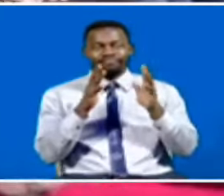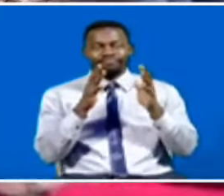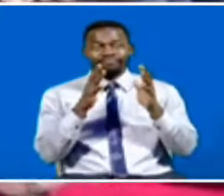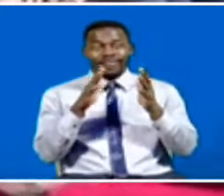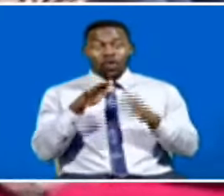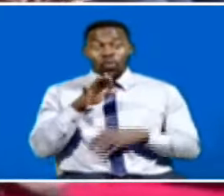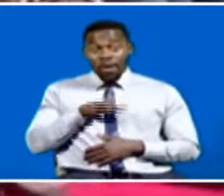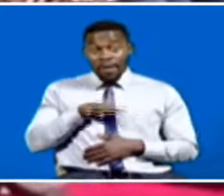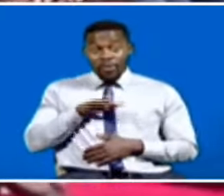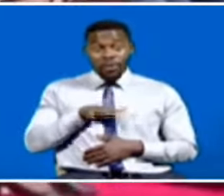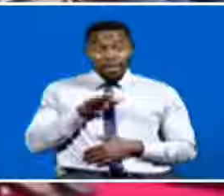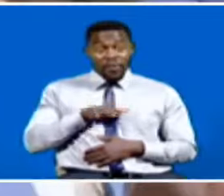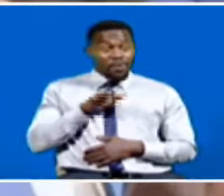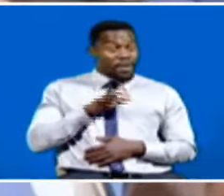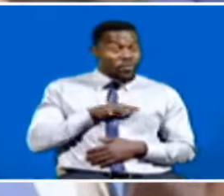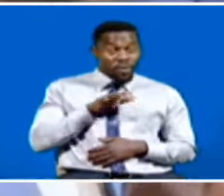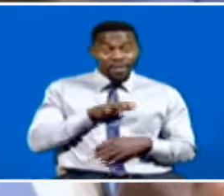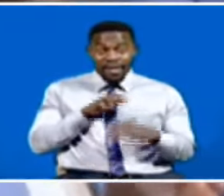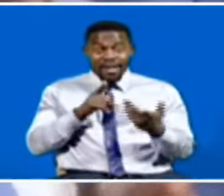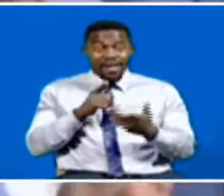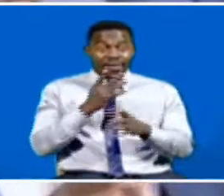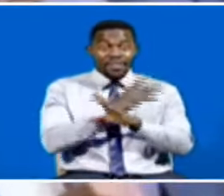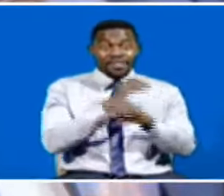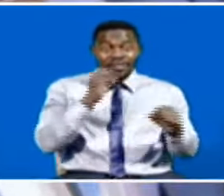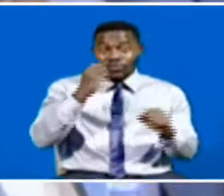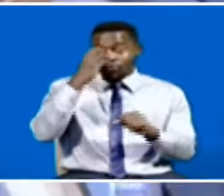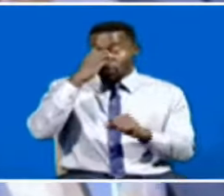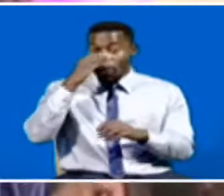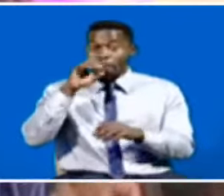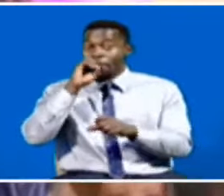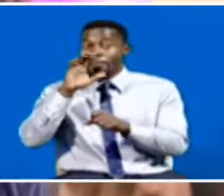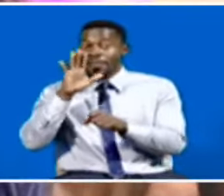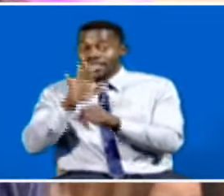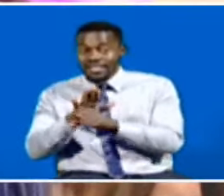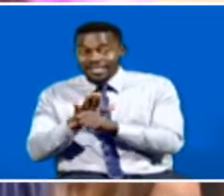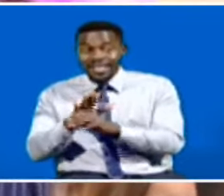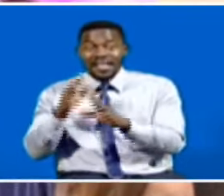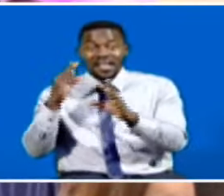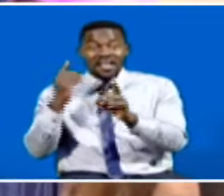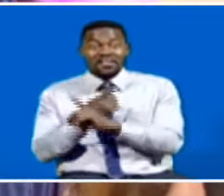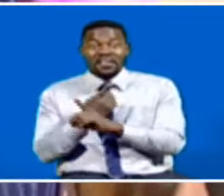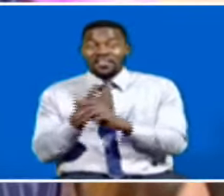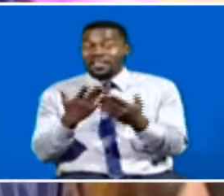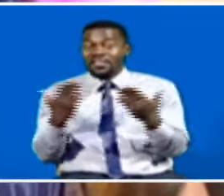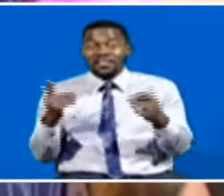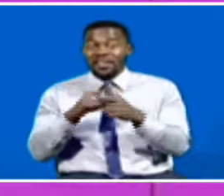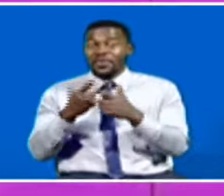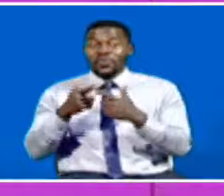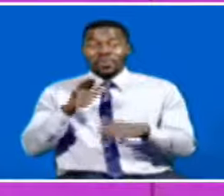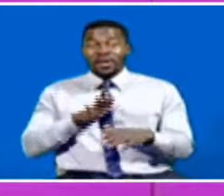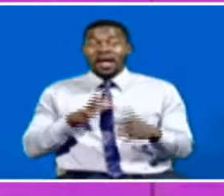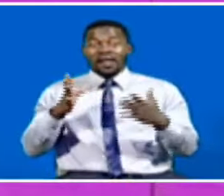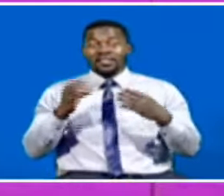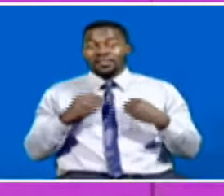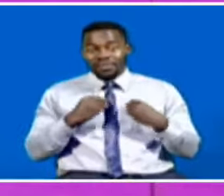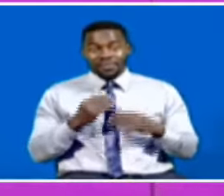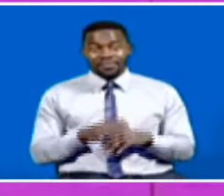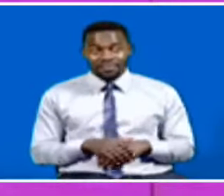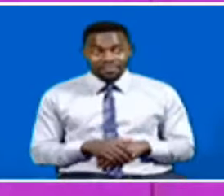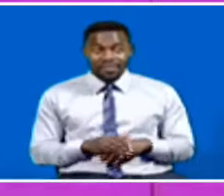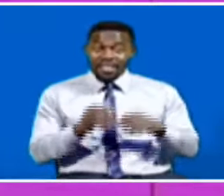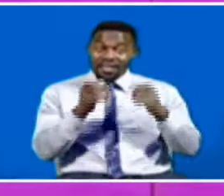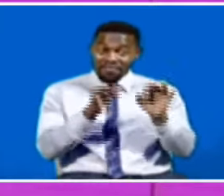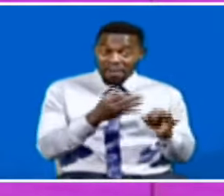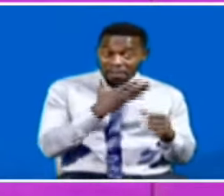Kina mama walipangwa na Rais William Ruto na bila shaka wakaingia katika mtego huo. If a man